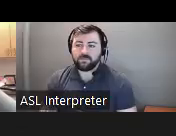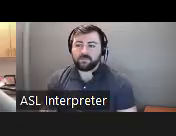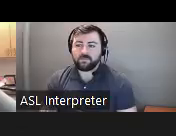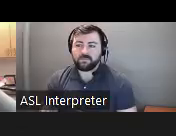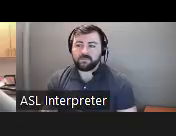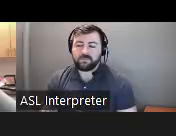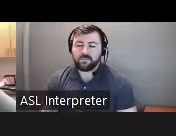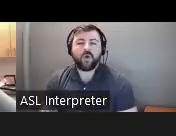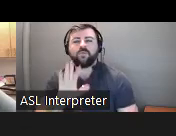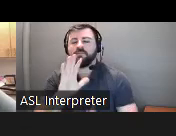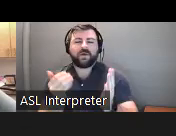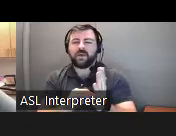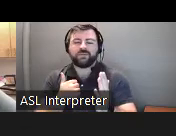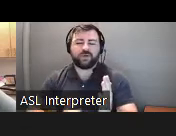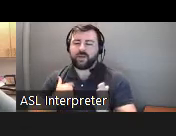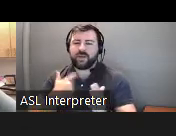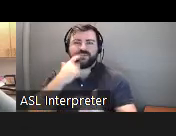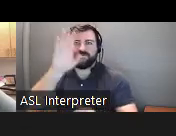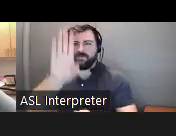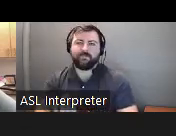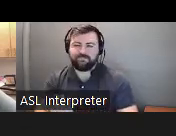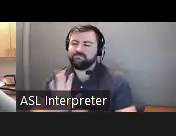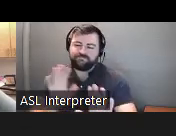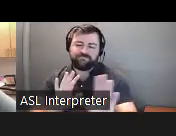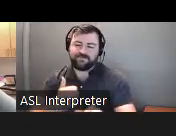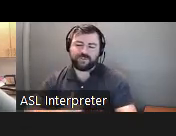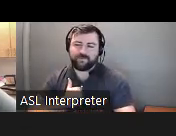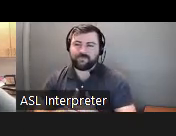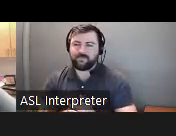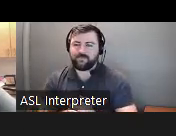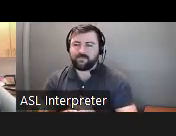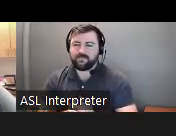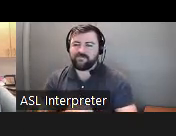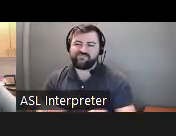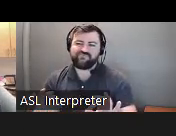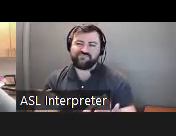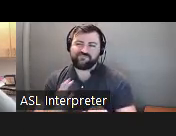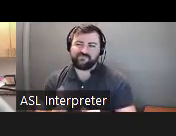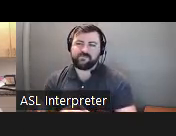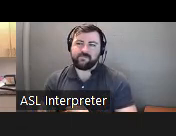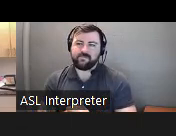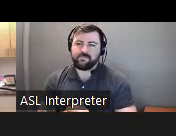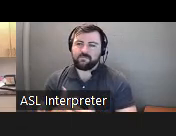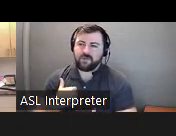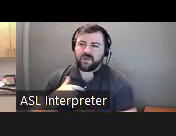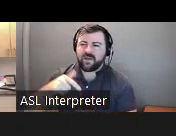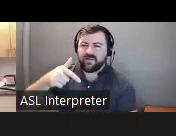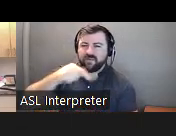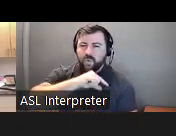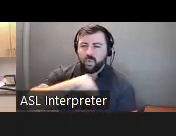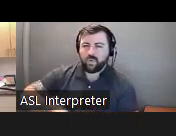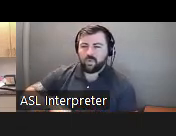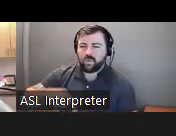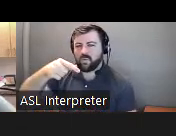Oh, again, sorry, I put it down. Sorry, my bad. Okay. Okay. No worries. And we have Queen X as